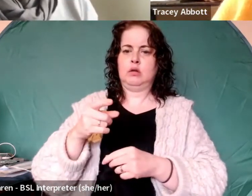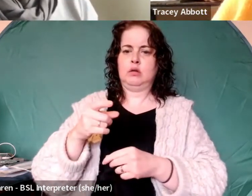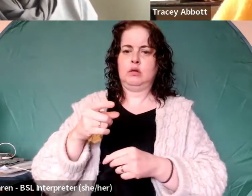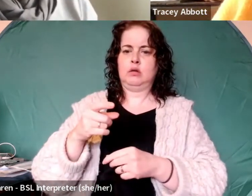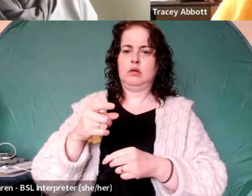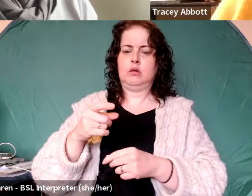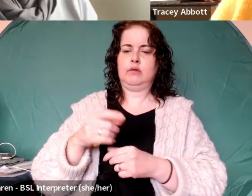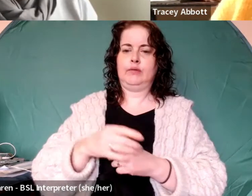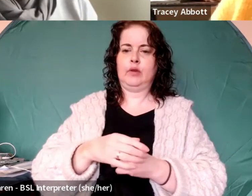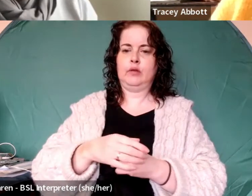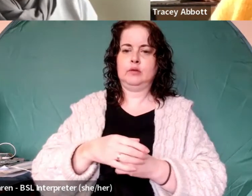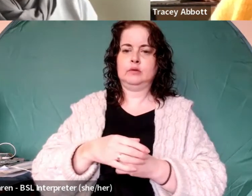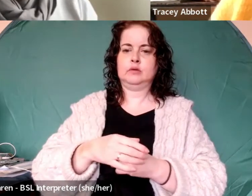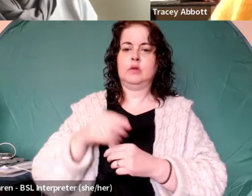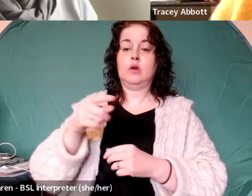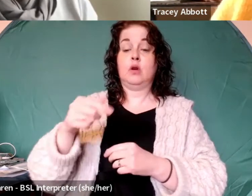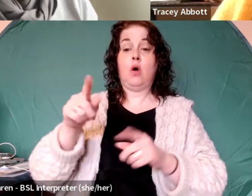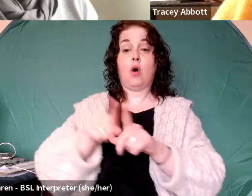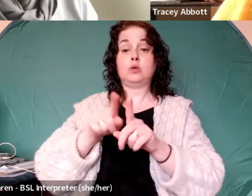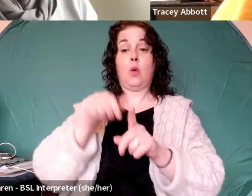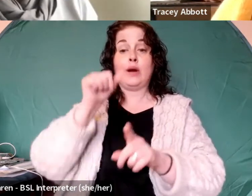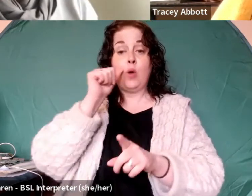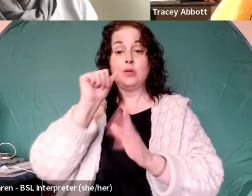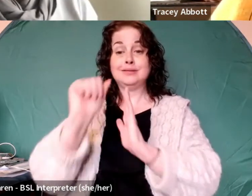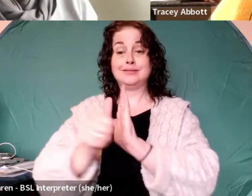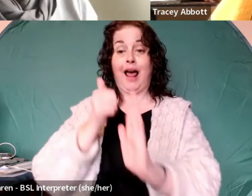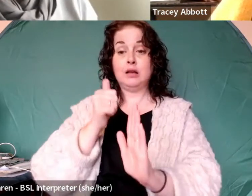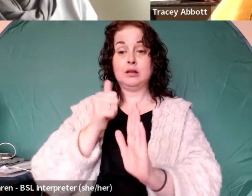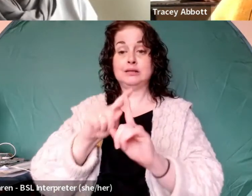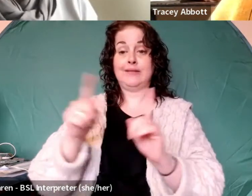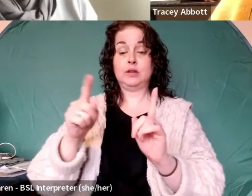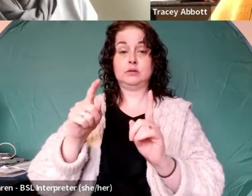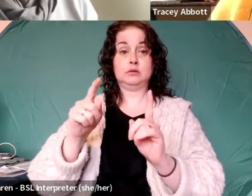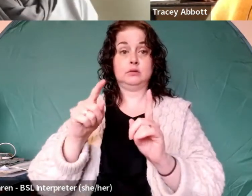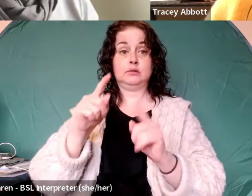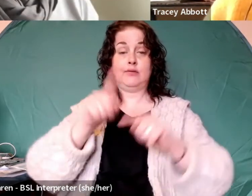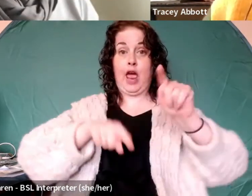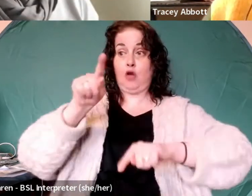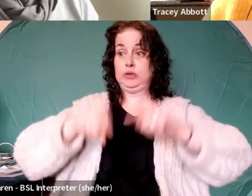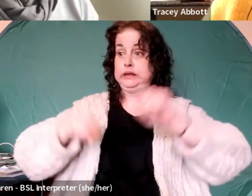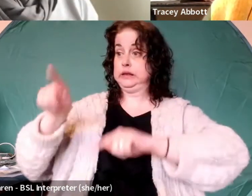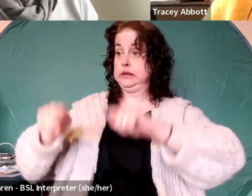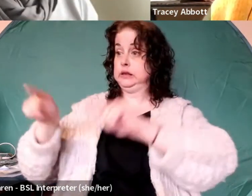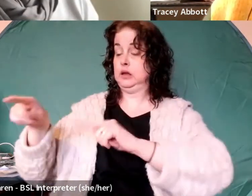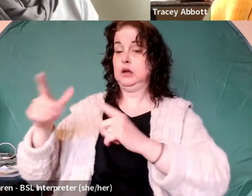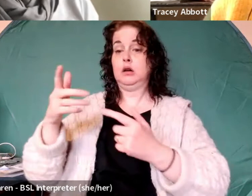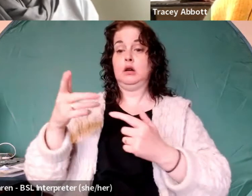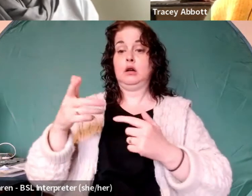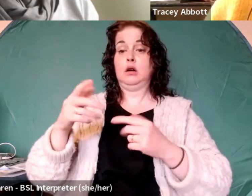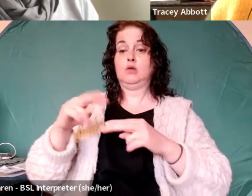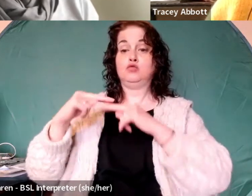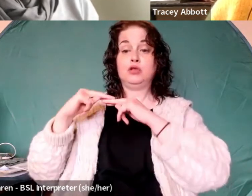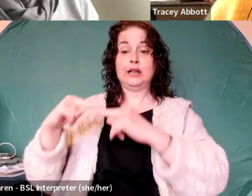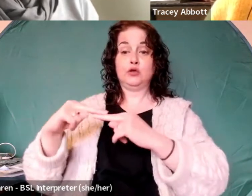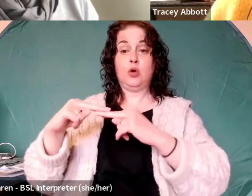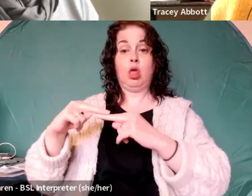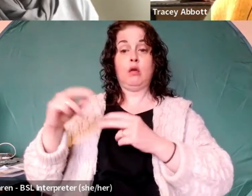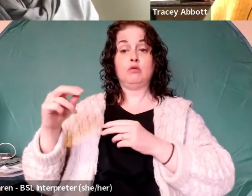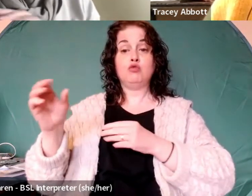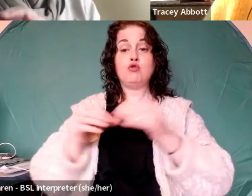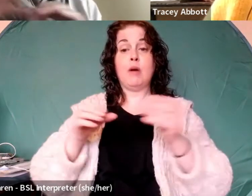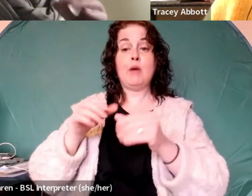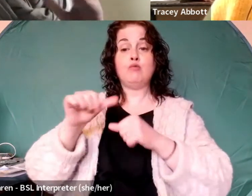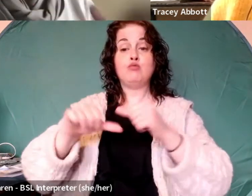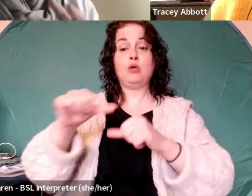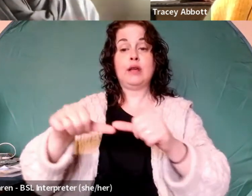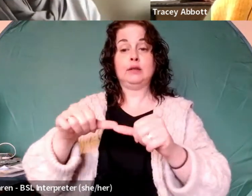them. Absolutely. And we know that talent comes in all different shapes and sizes, and that the traditional recruitment process, well,